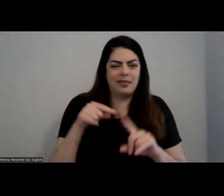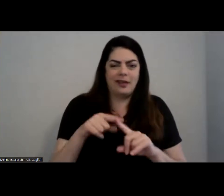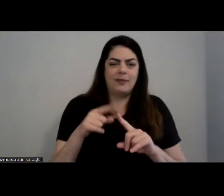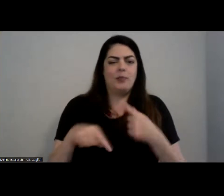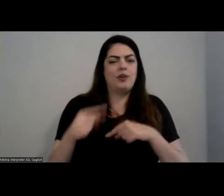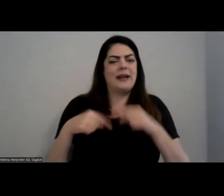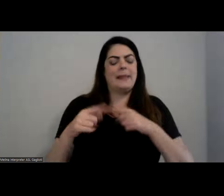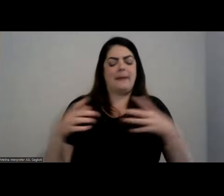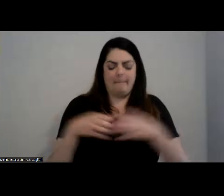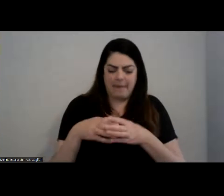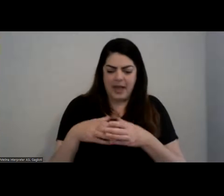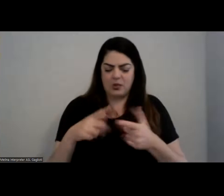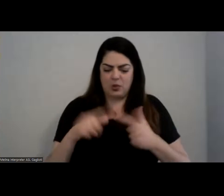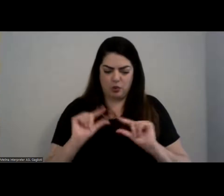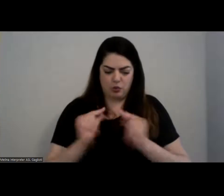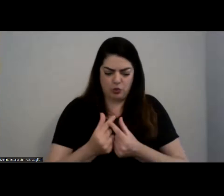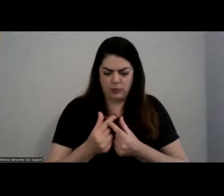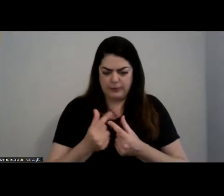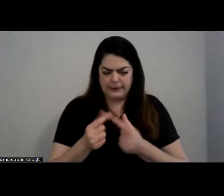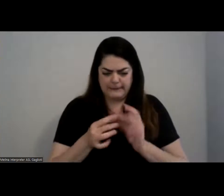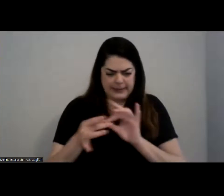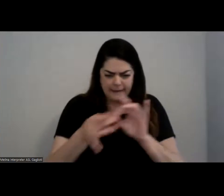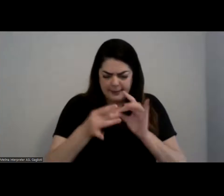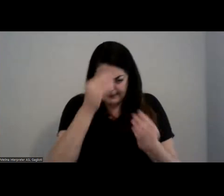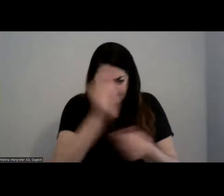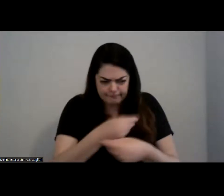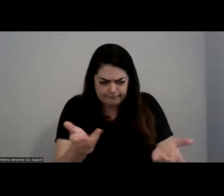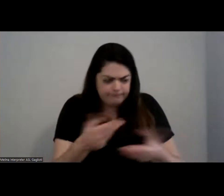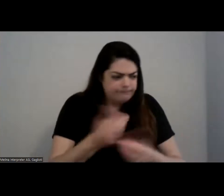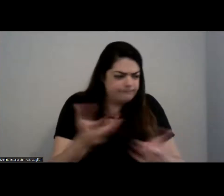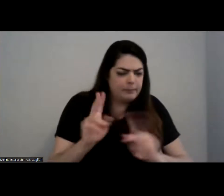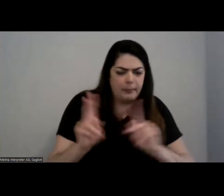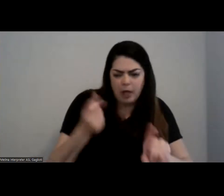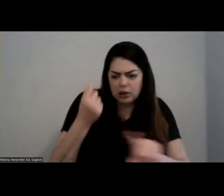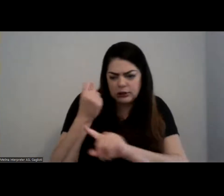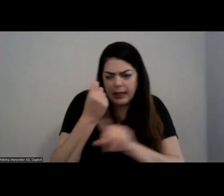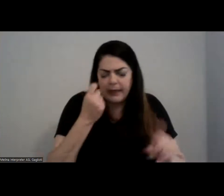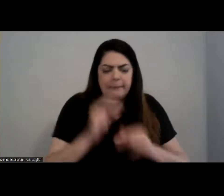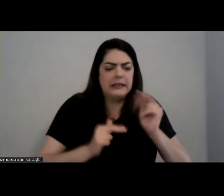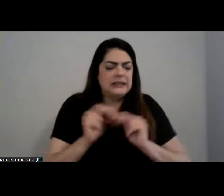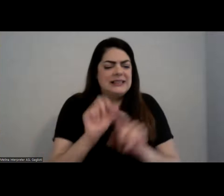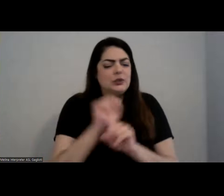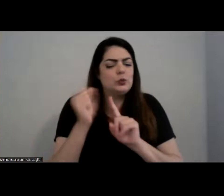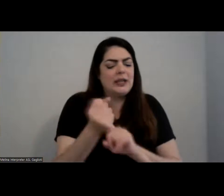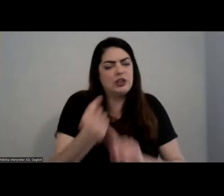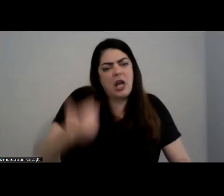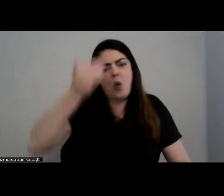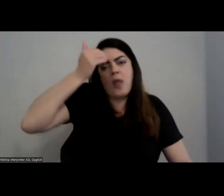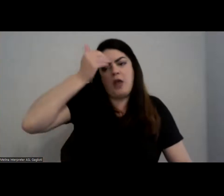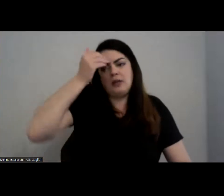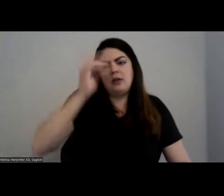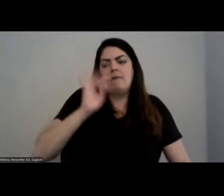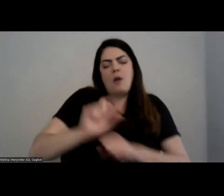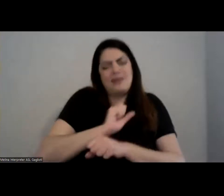group, facilitating people's understanding, right? Building situational awareness of what really is happening so that people